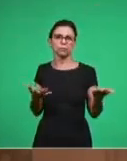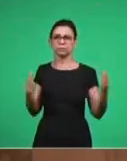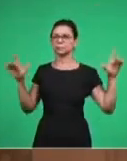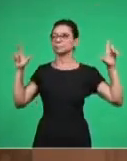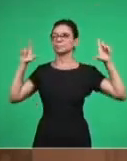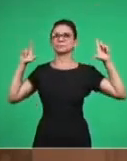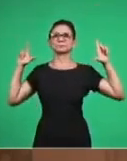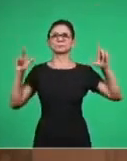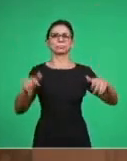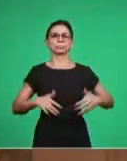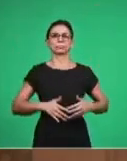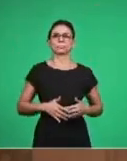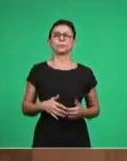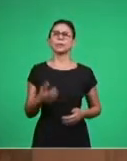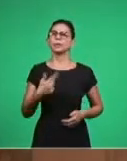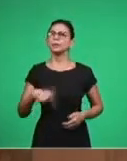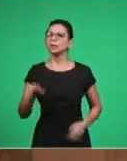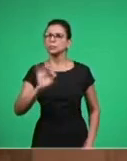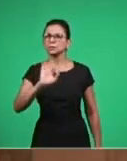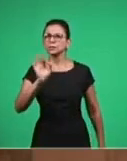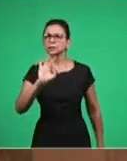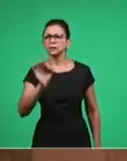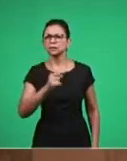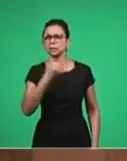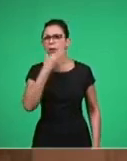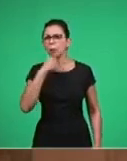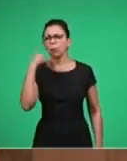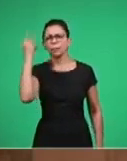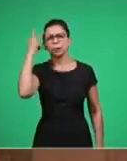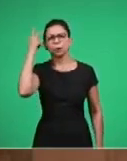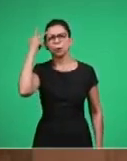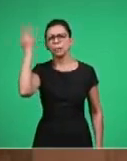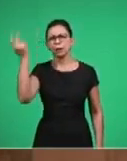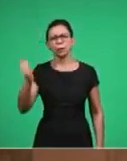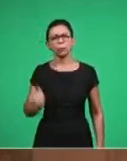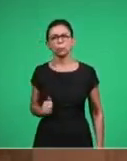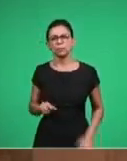feel the need to show off either anything, our clothes, our hair.